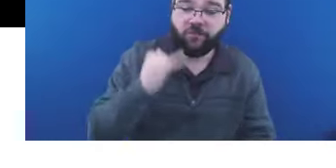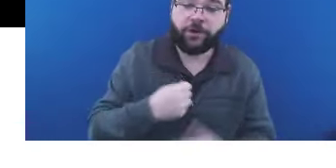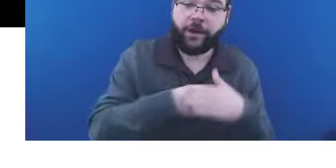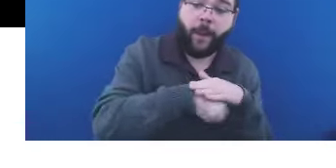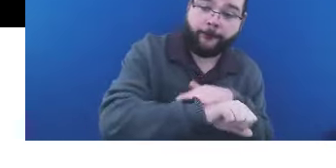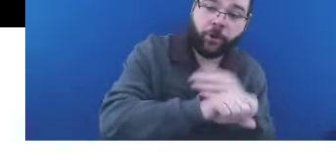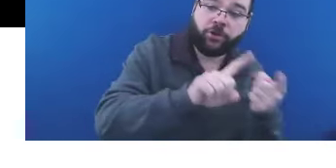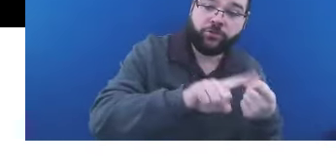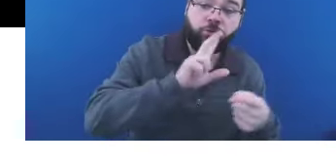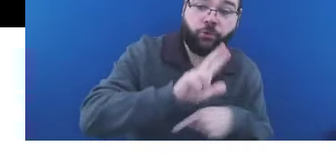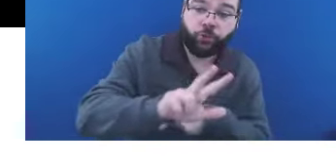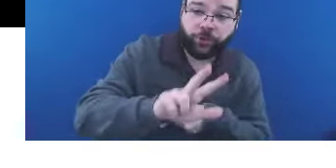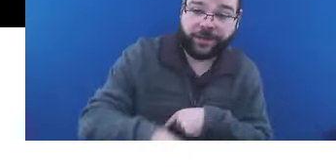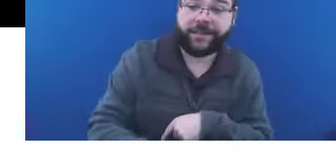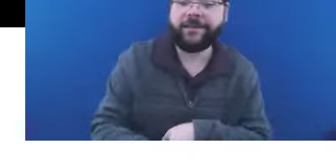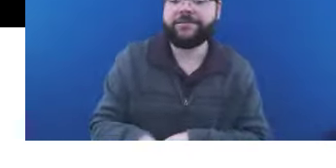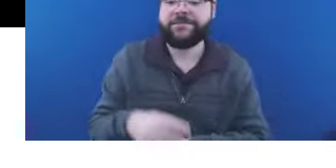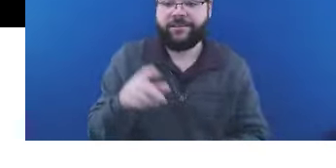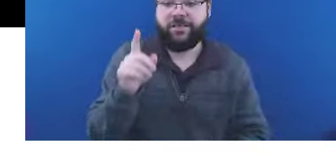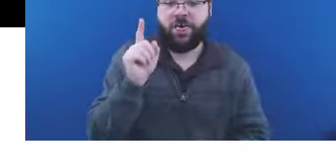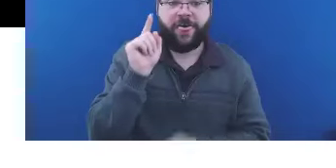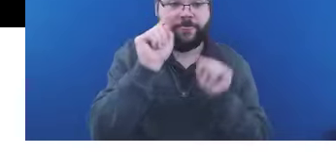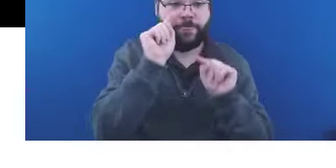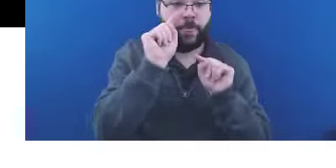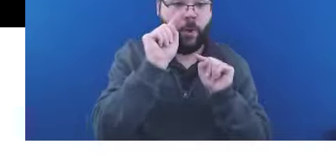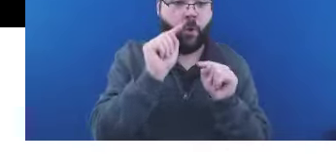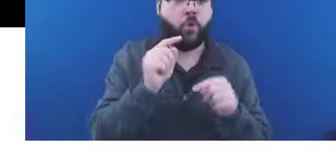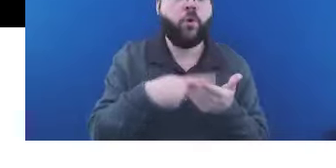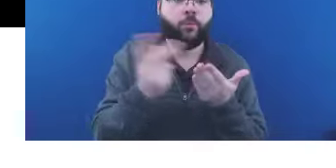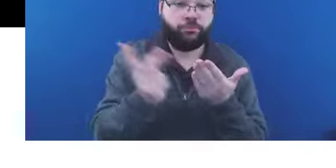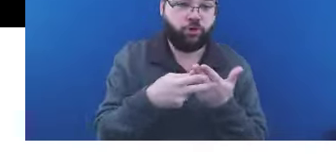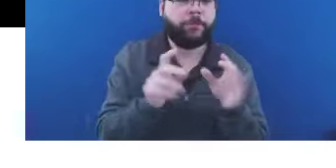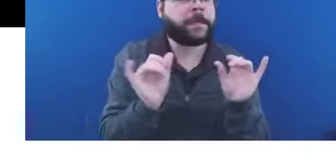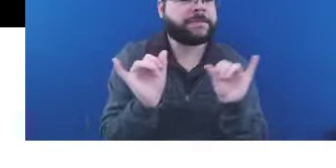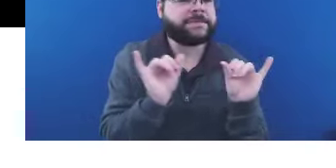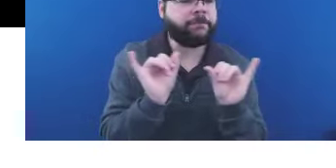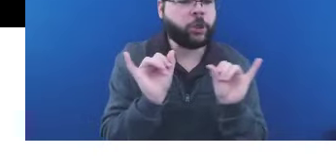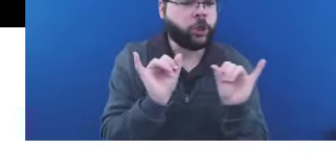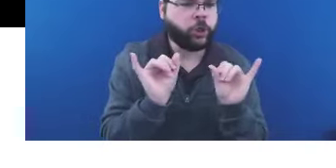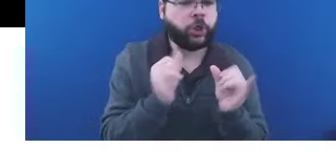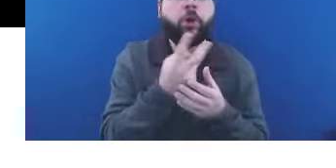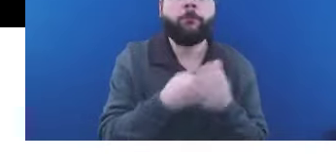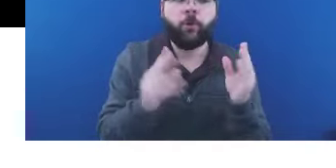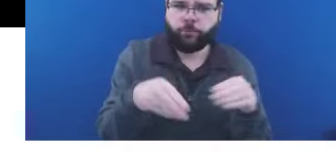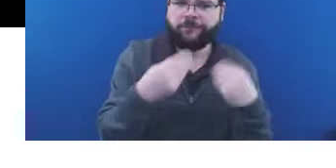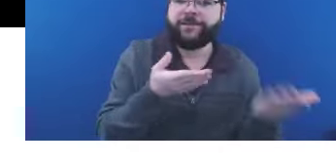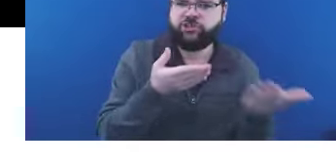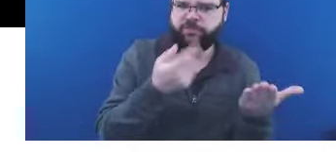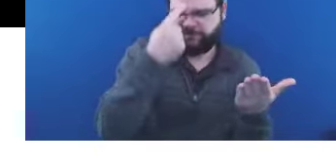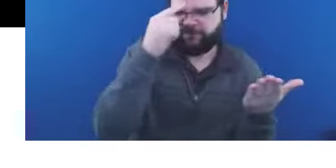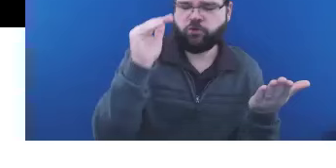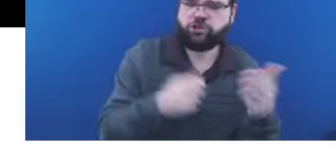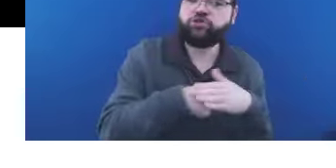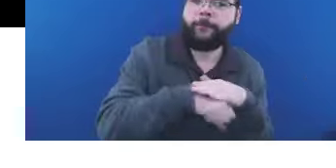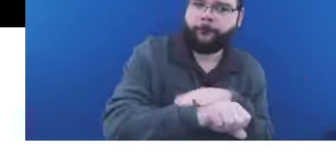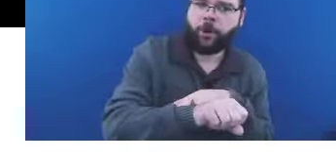to 3. Both of these programs are very similar. They both provide services for children birth